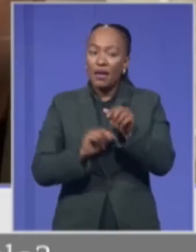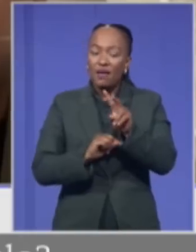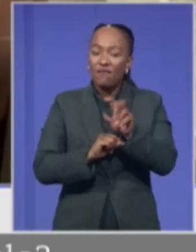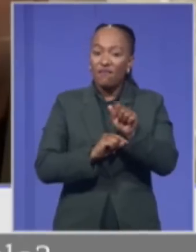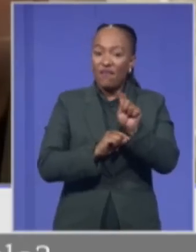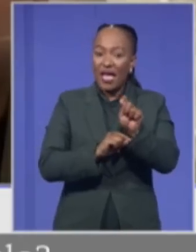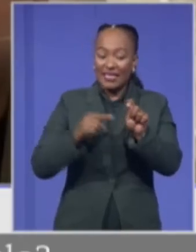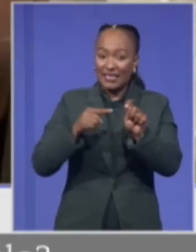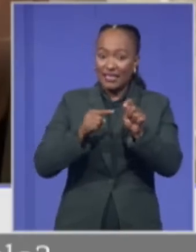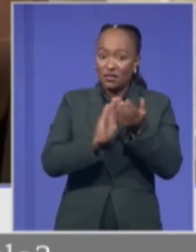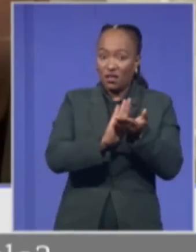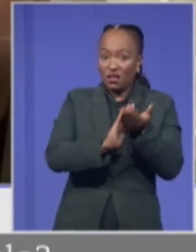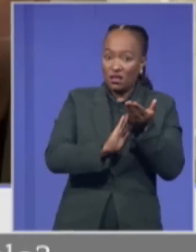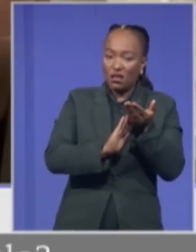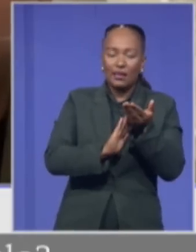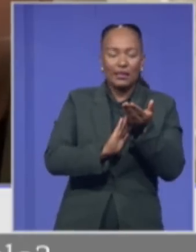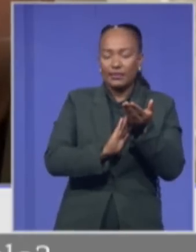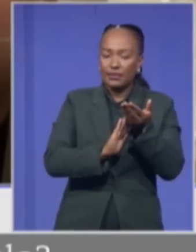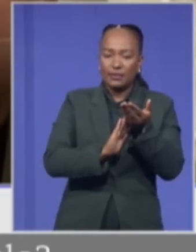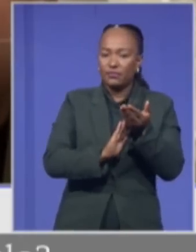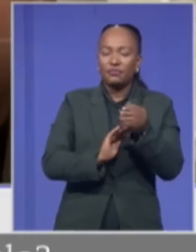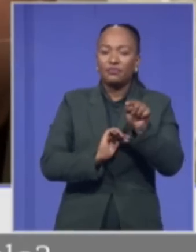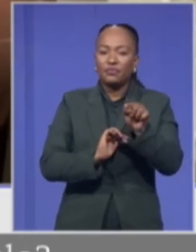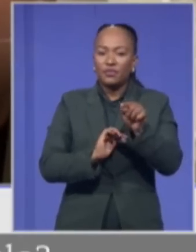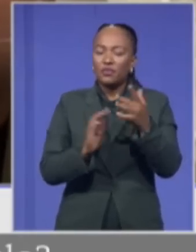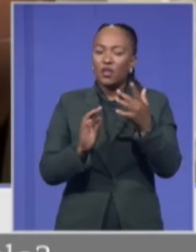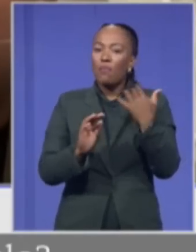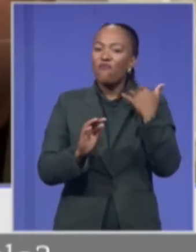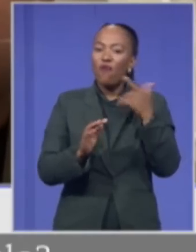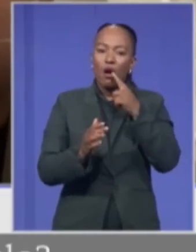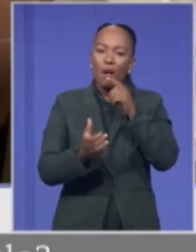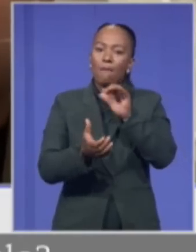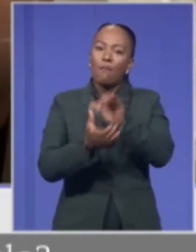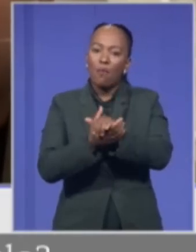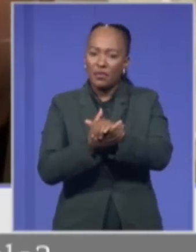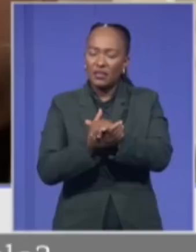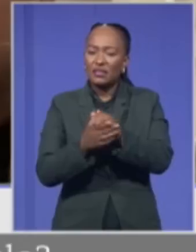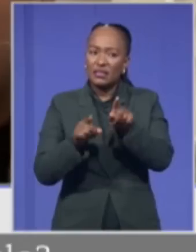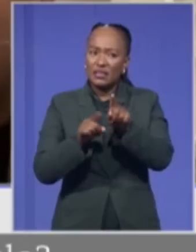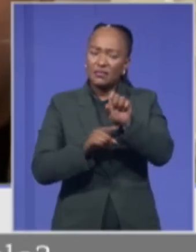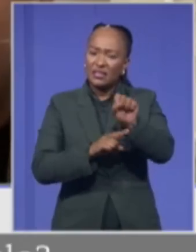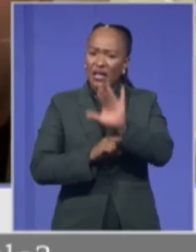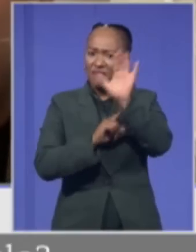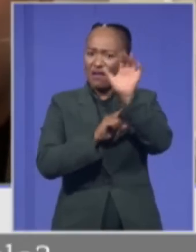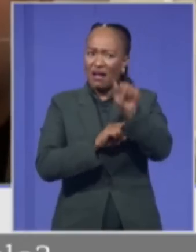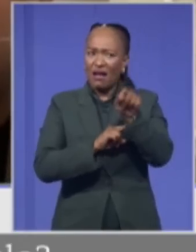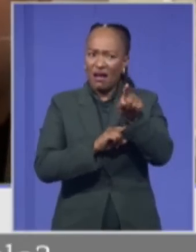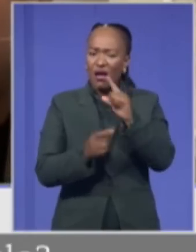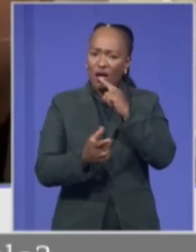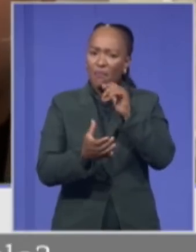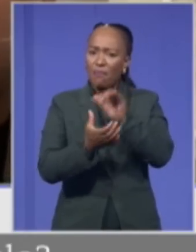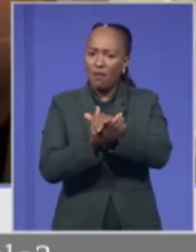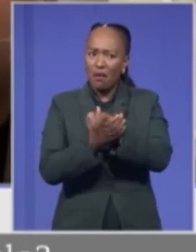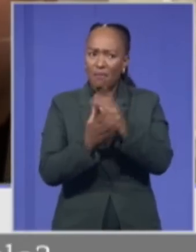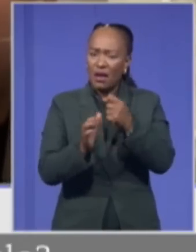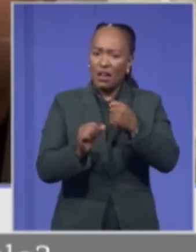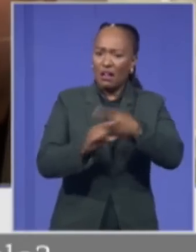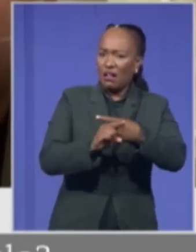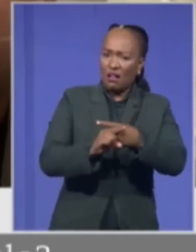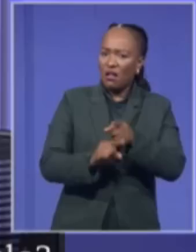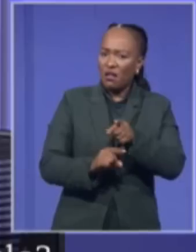godiša lekgetho o tlo napa o e ba kgatlhano le se re se lo tshepišeo sona ra tshepiša le batho ba Afrika Borwa gore ngwageng o re ya go lwantšha the cost of